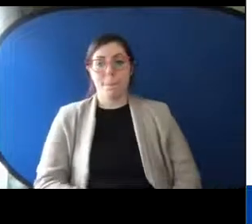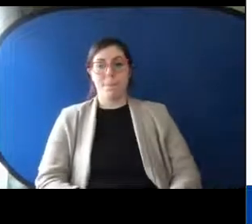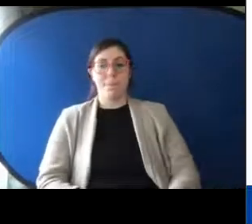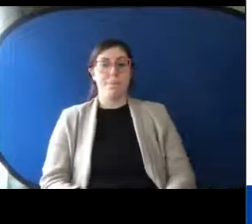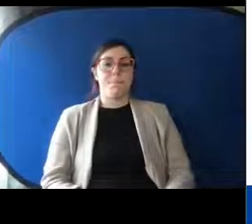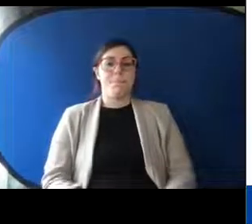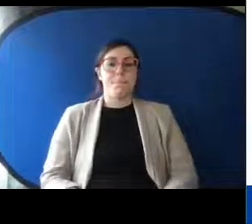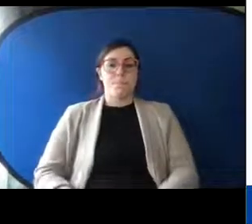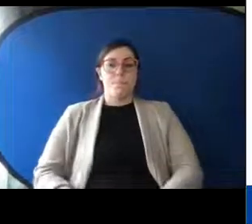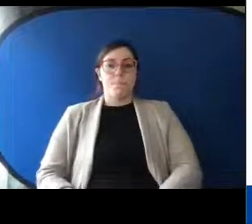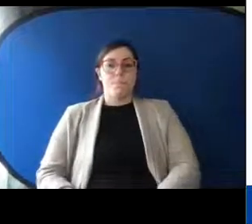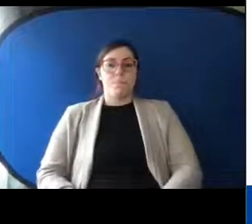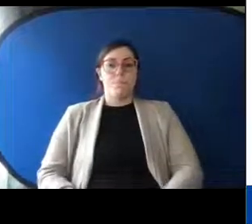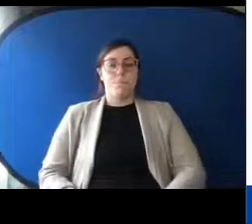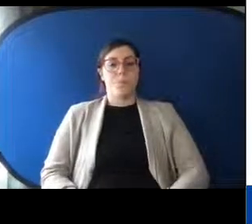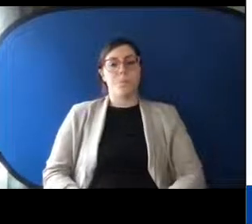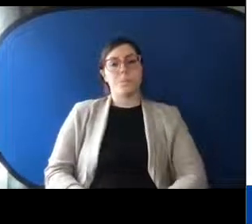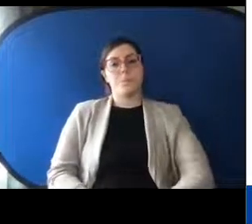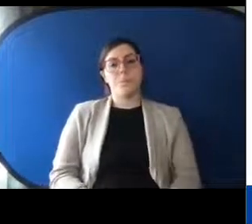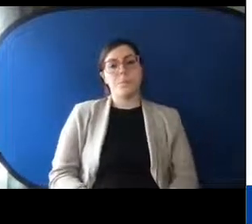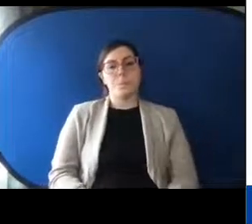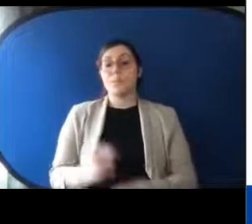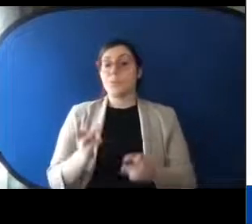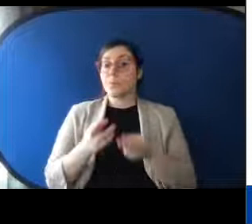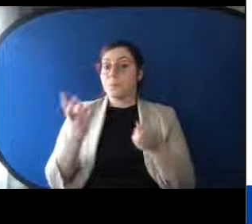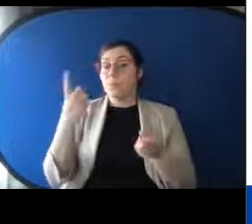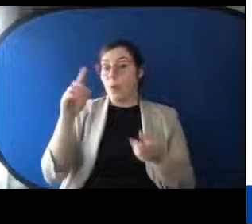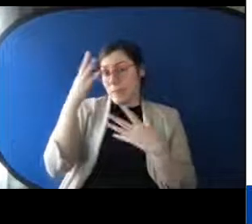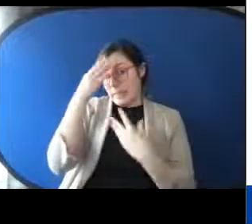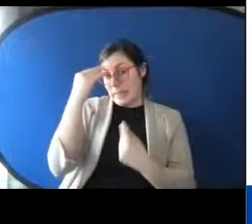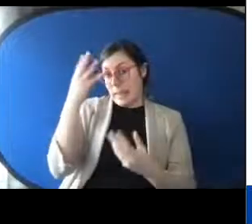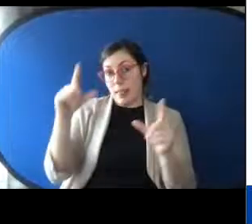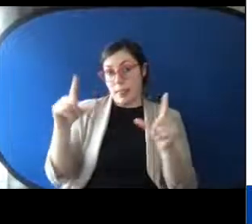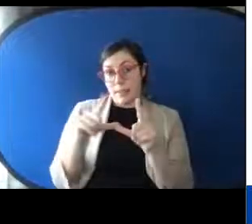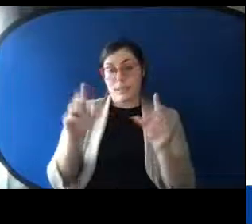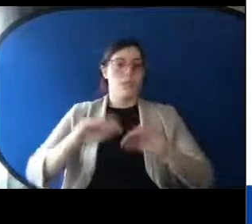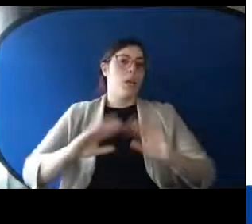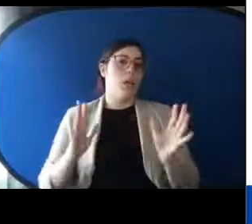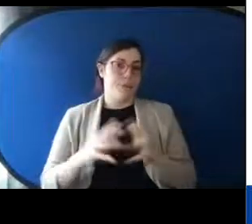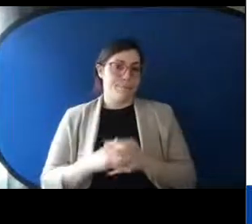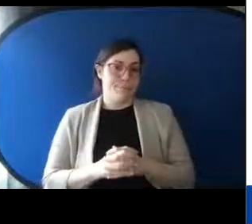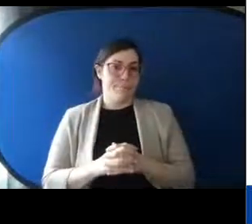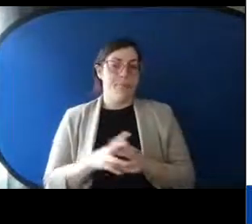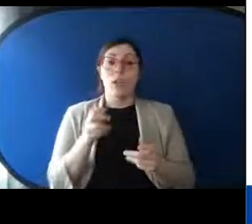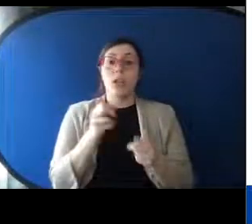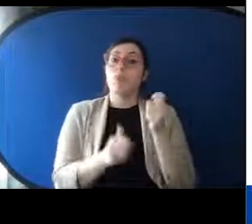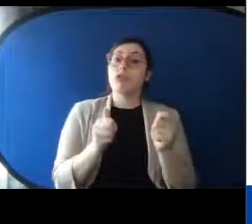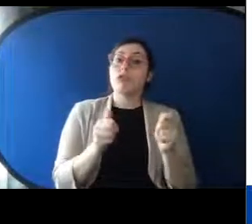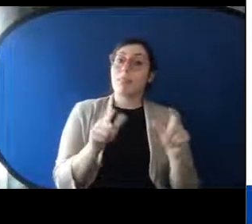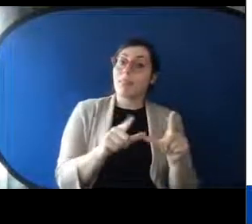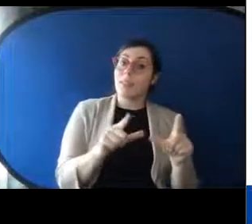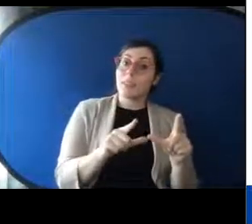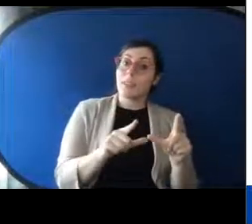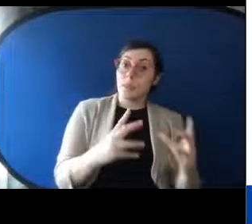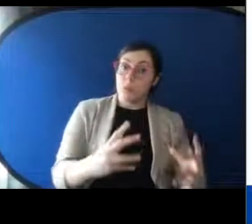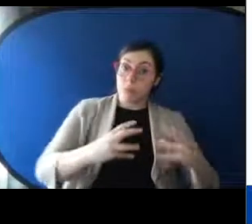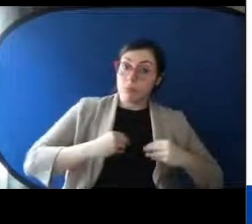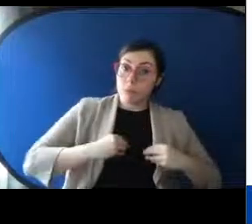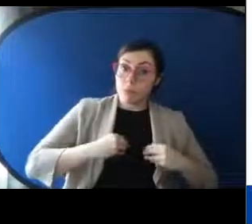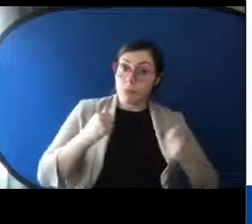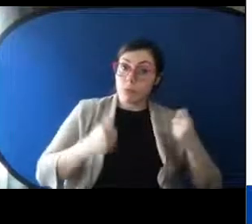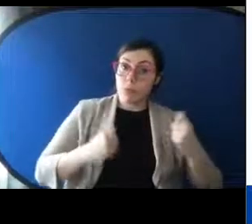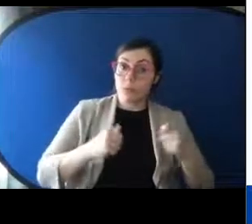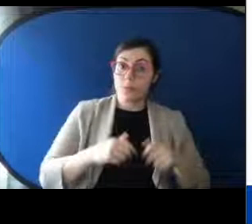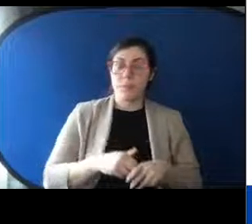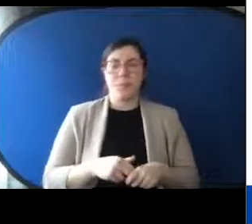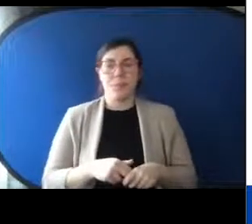Okay, the recommendation for data licensing is quite clear. So then the question becomes, which data licenses do we actually adopt? We've